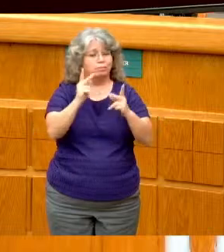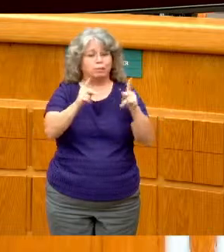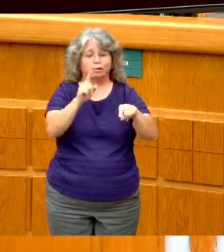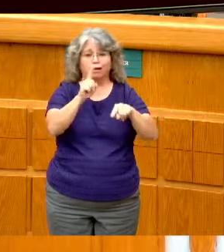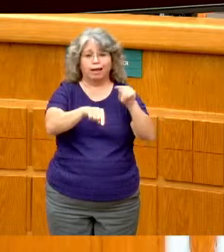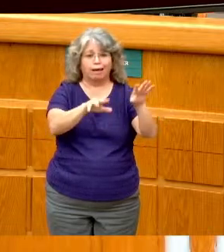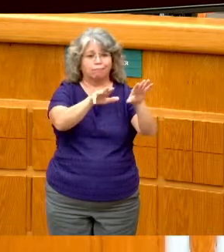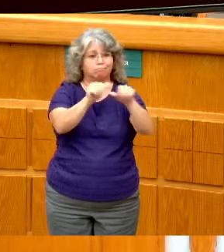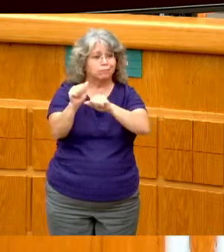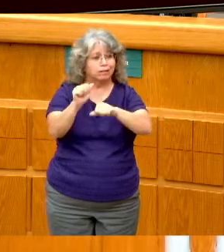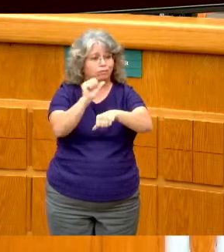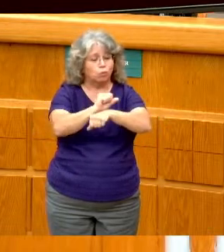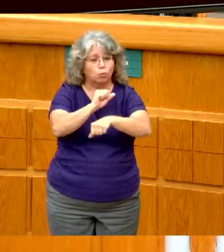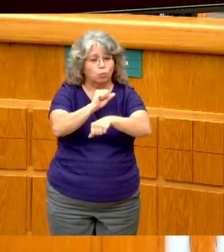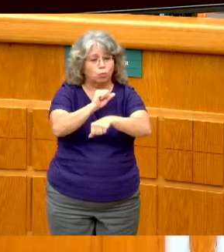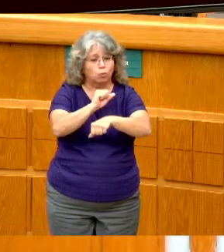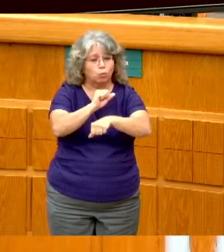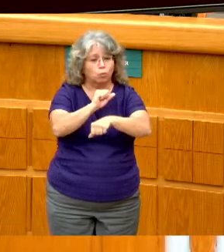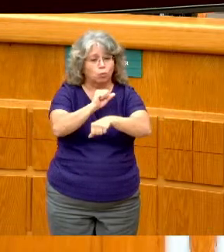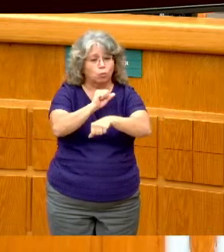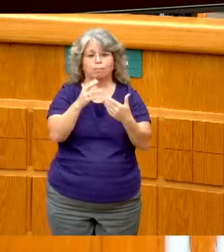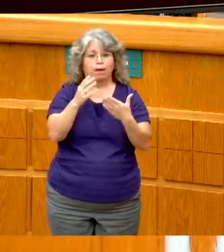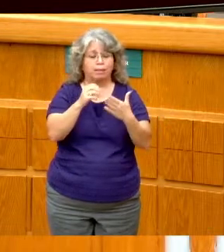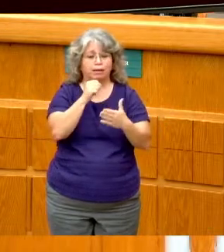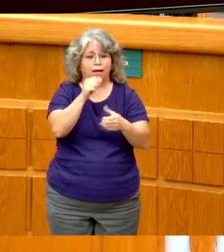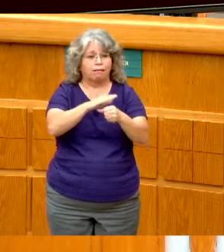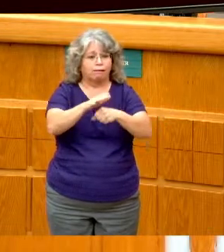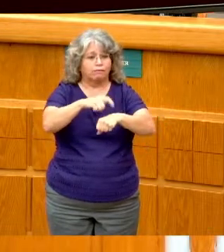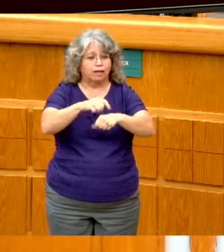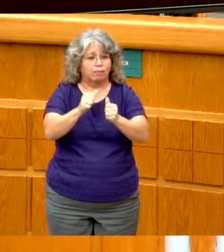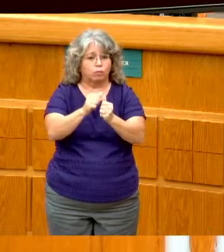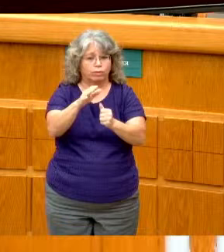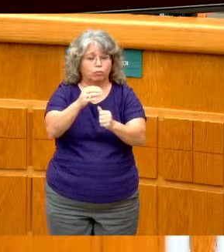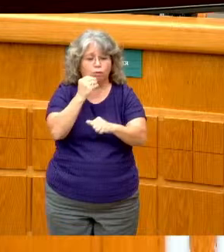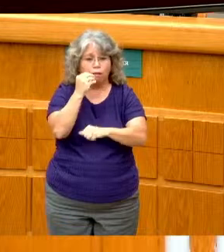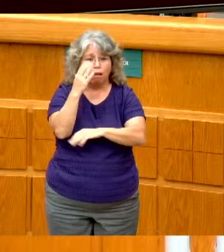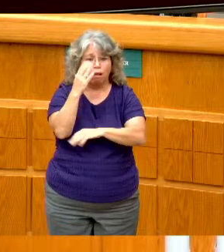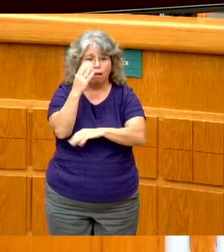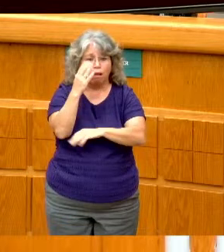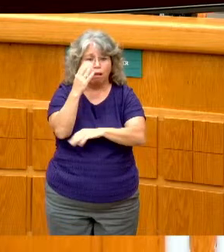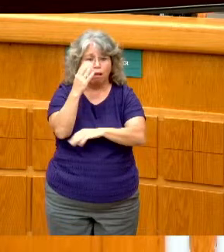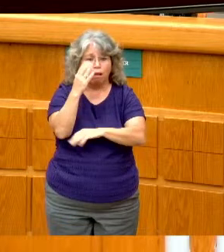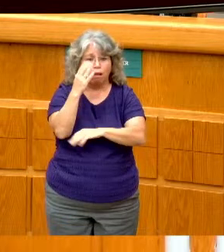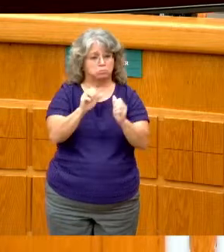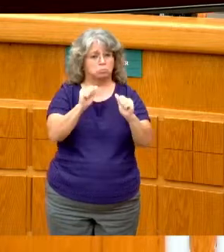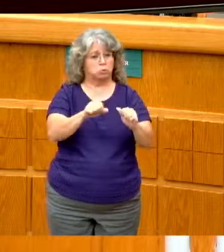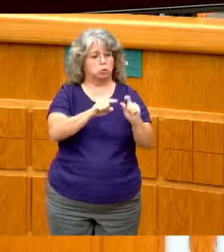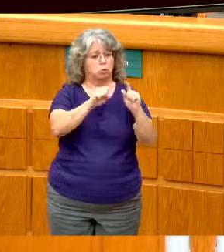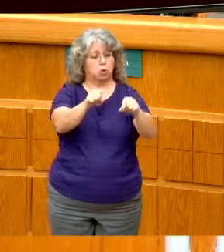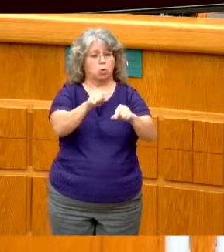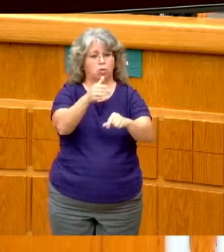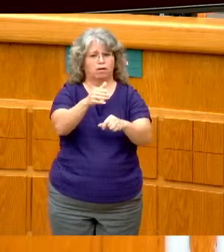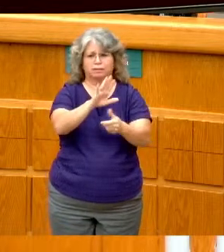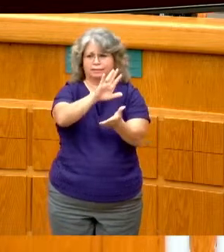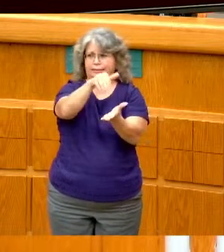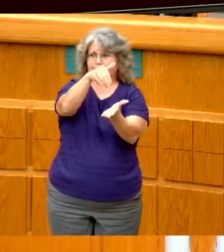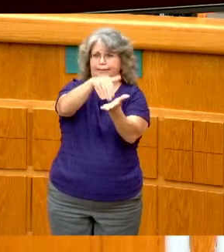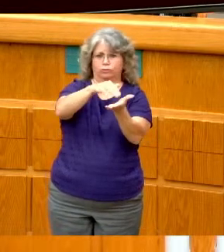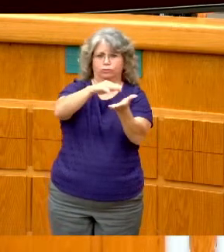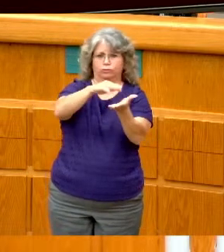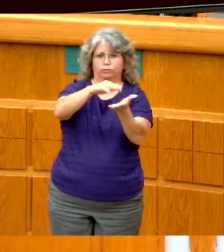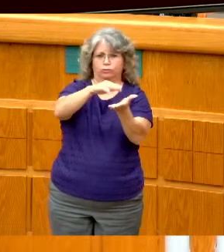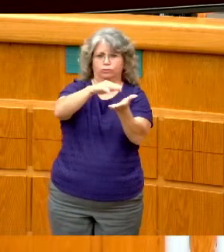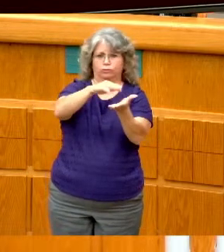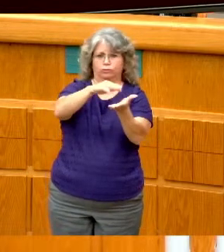hour might not be enough, even with the pre-registration. So use this location, as it is very centrally located,